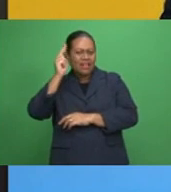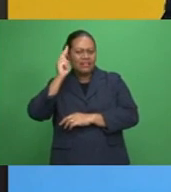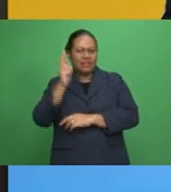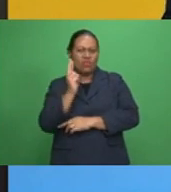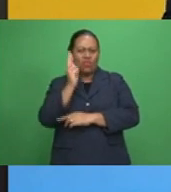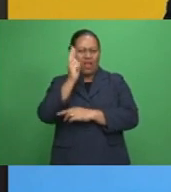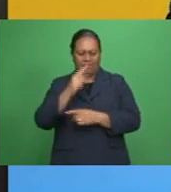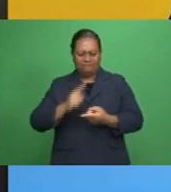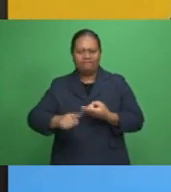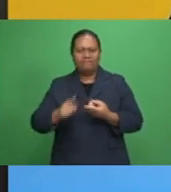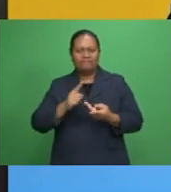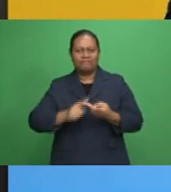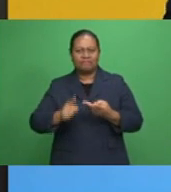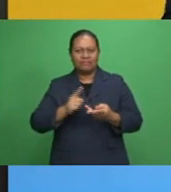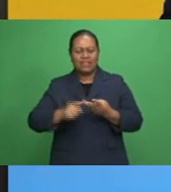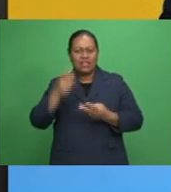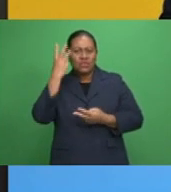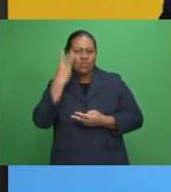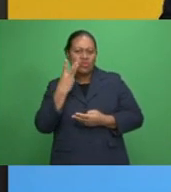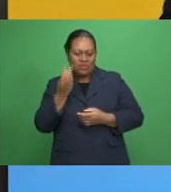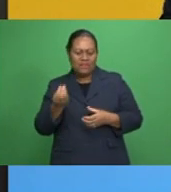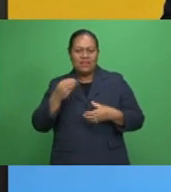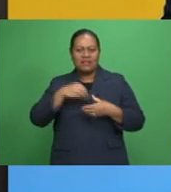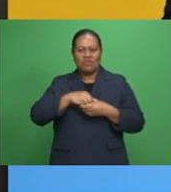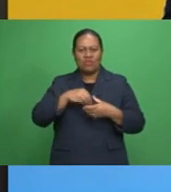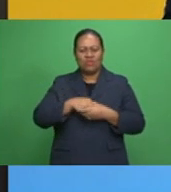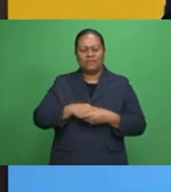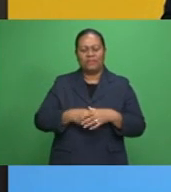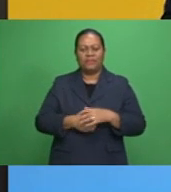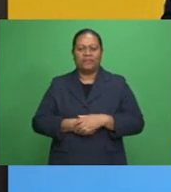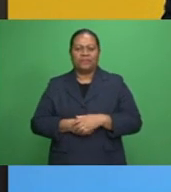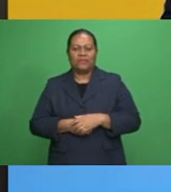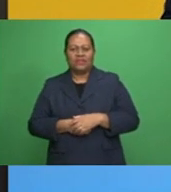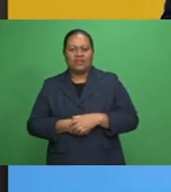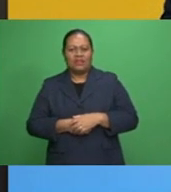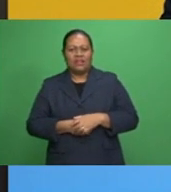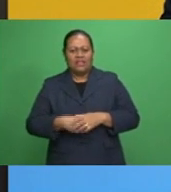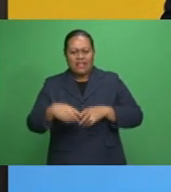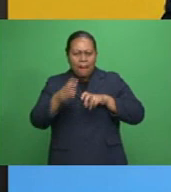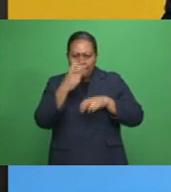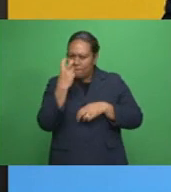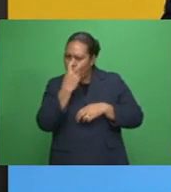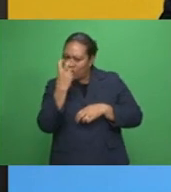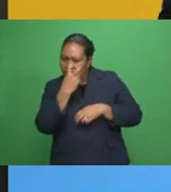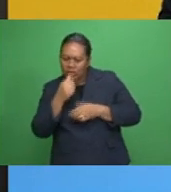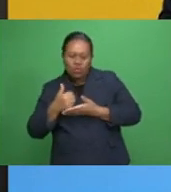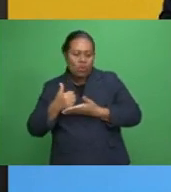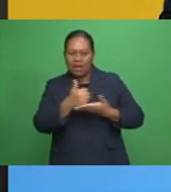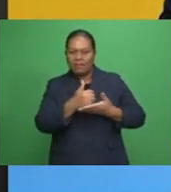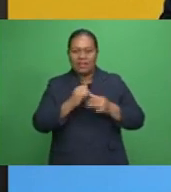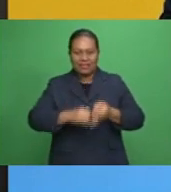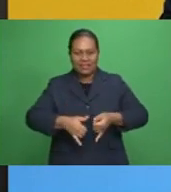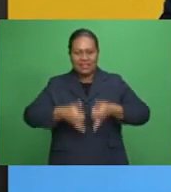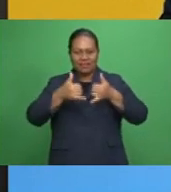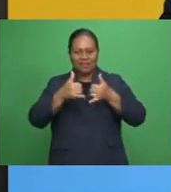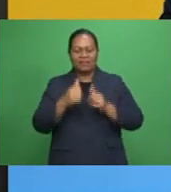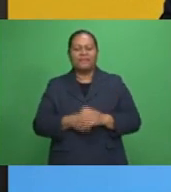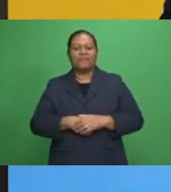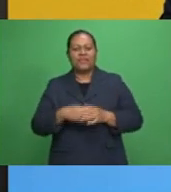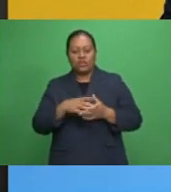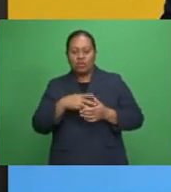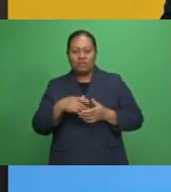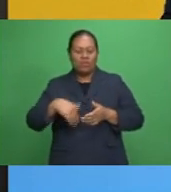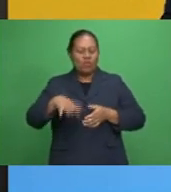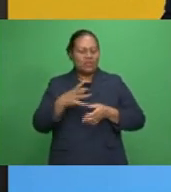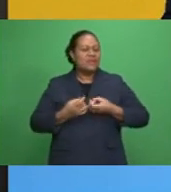Rabato, Ada Danzi, Makareta Tunindao and Mere Moto mentoring their young players ahead of the Skipper Cup. The side is preparing for a